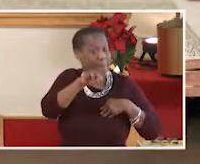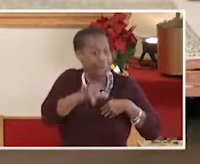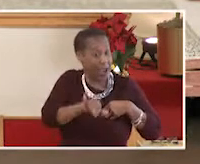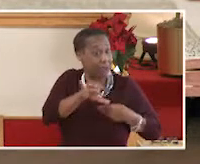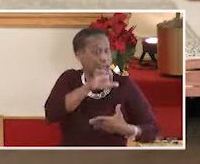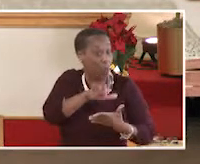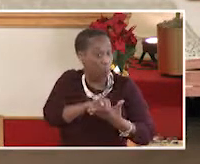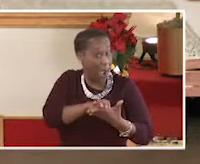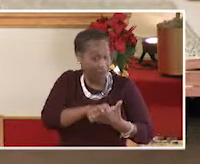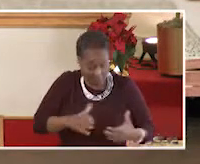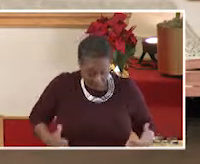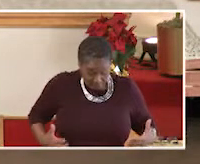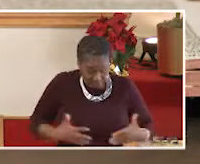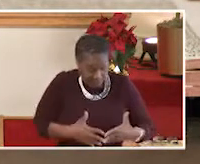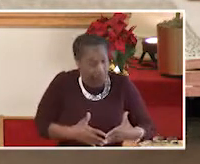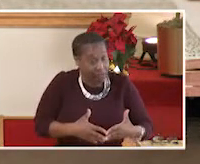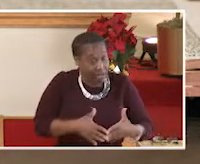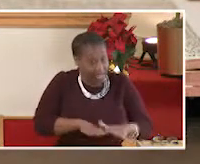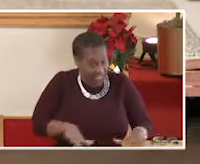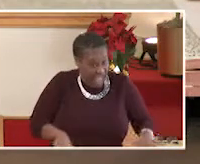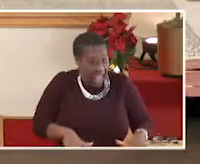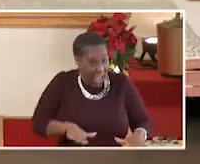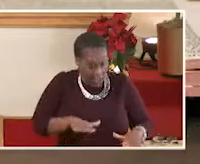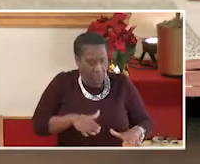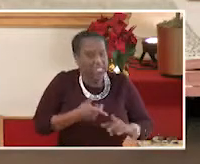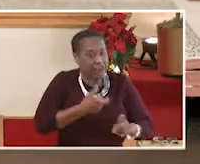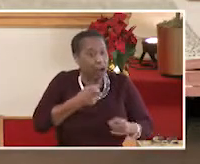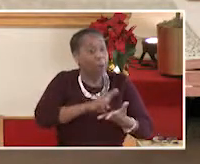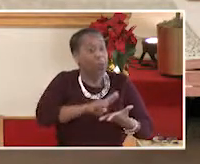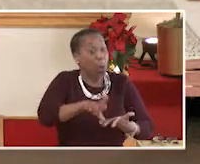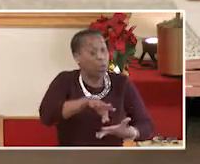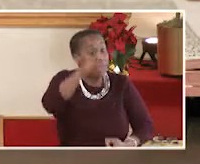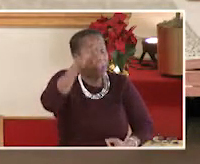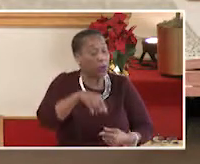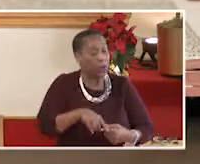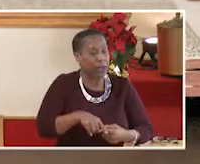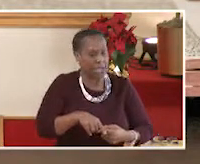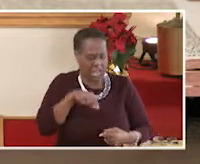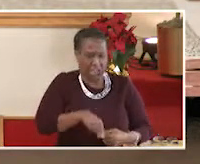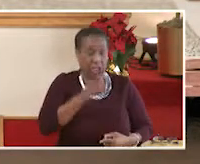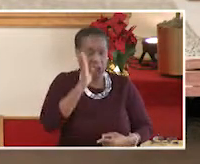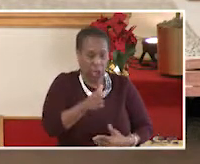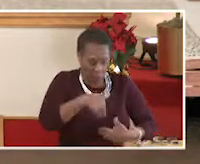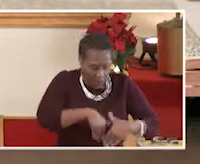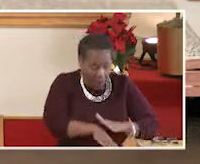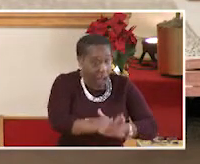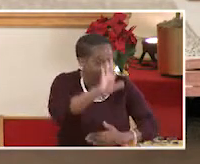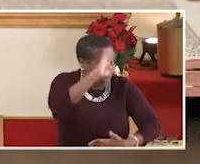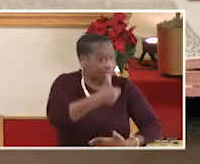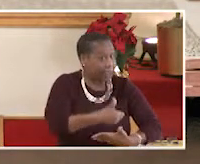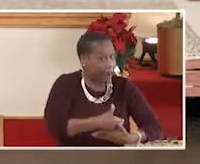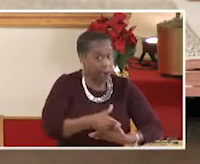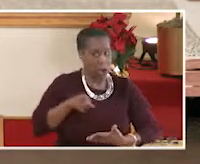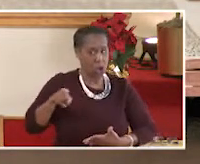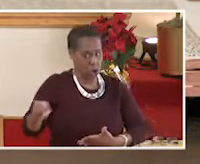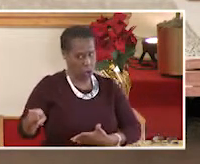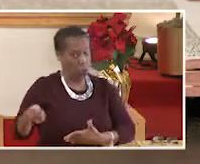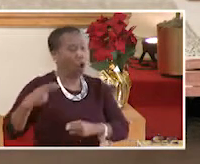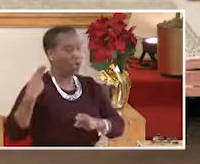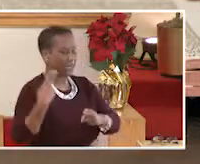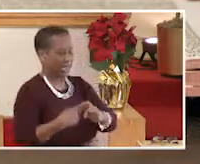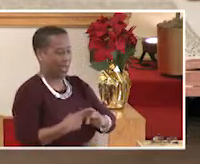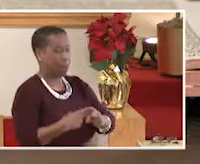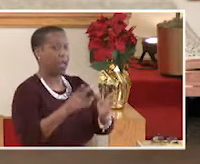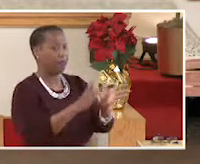for the child conceived in her is from the Holy Spirit. She will bear a son, and you are to name